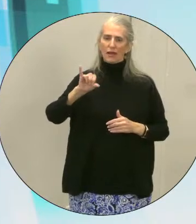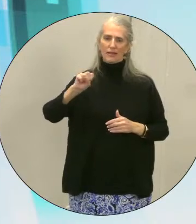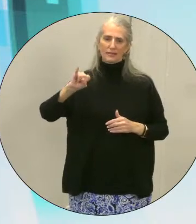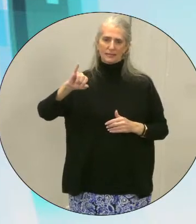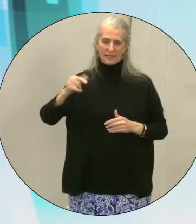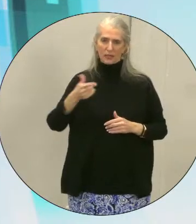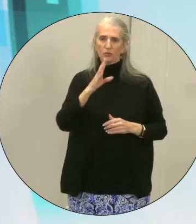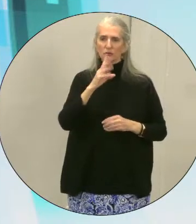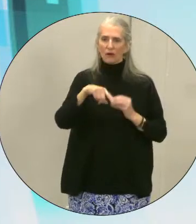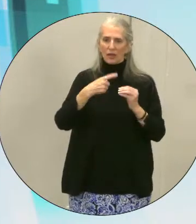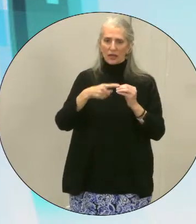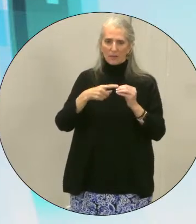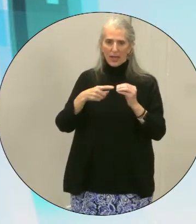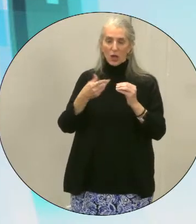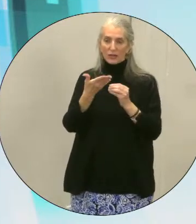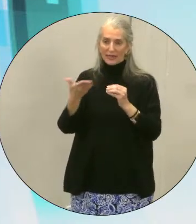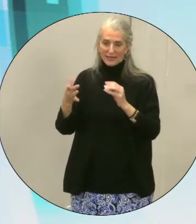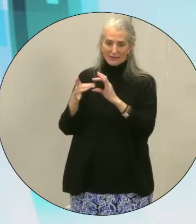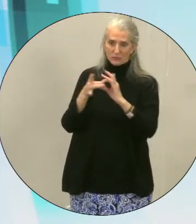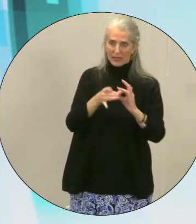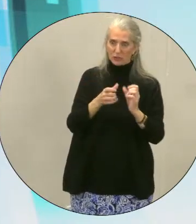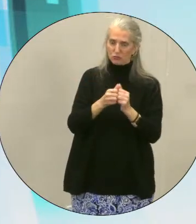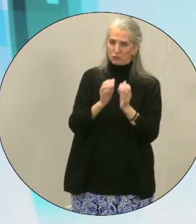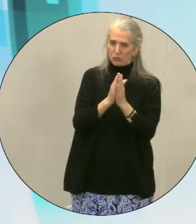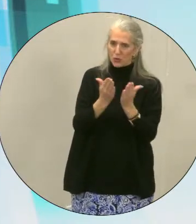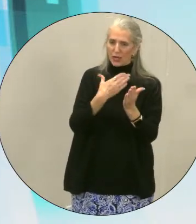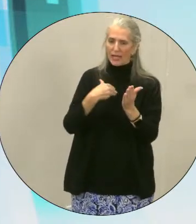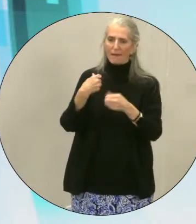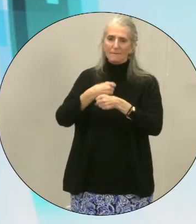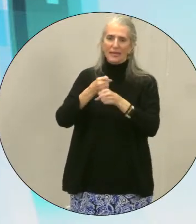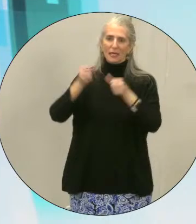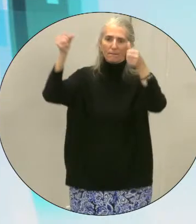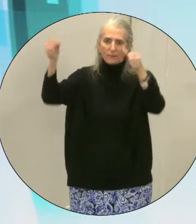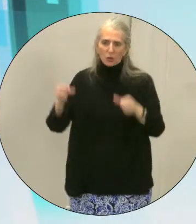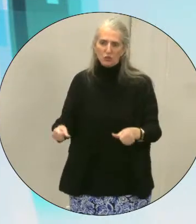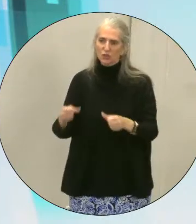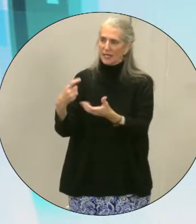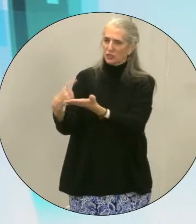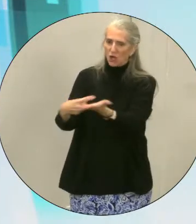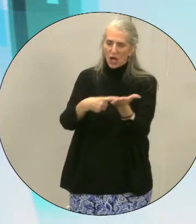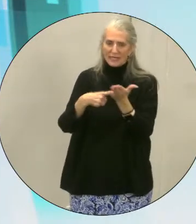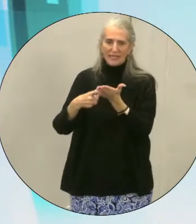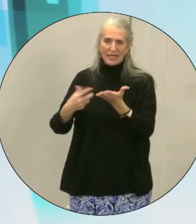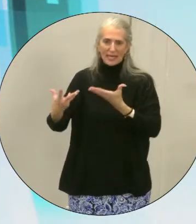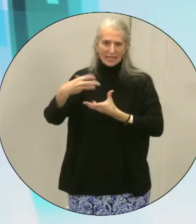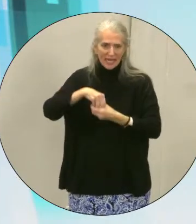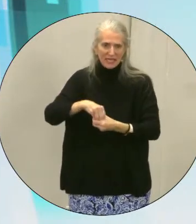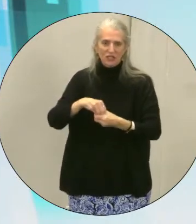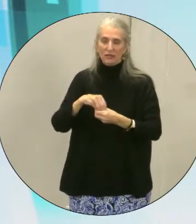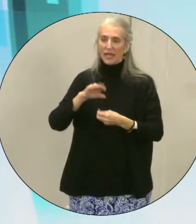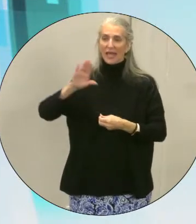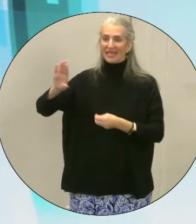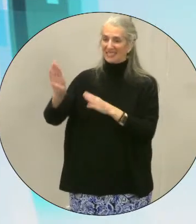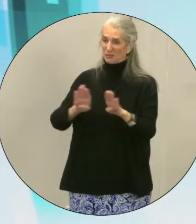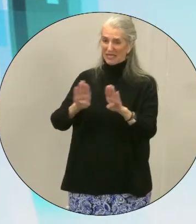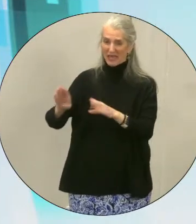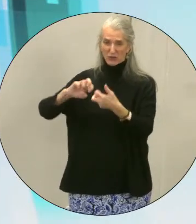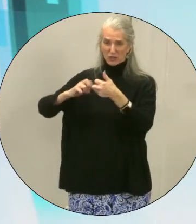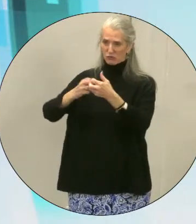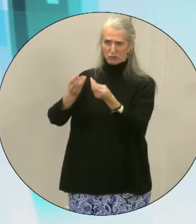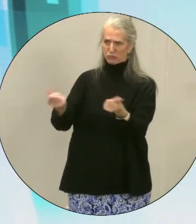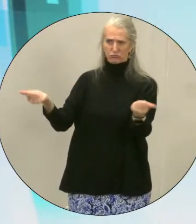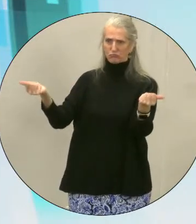book, and they were making posters, and they were talking, and they were engaging with each other, and his behavior issues